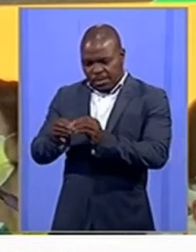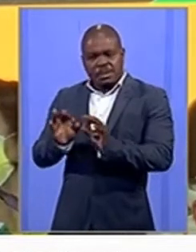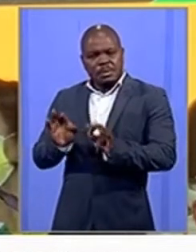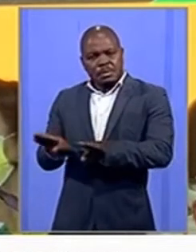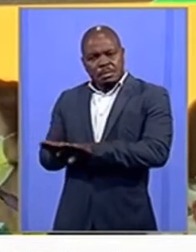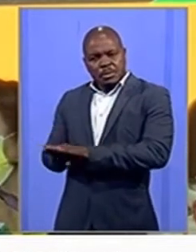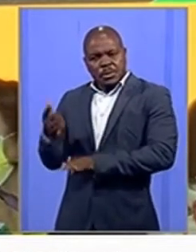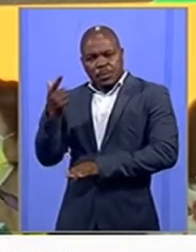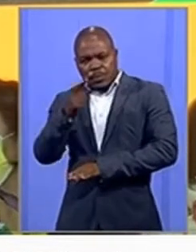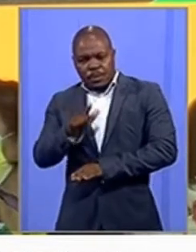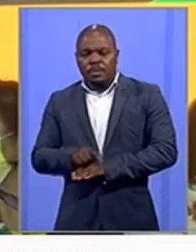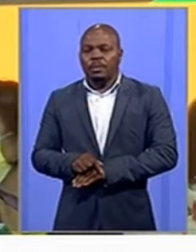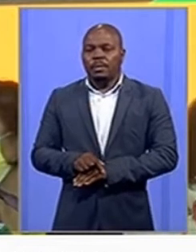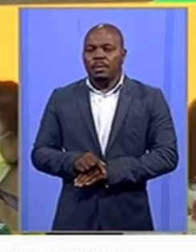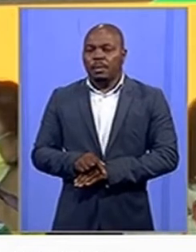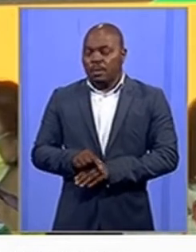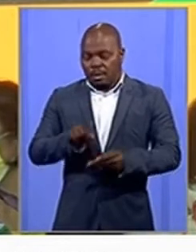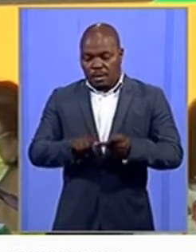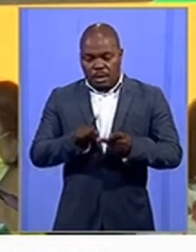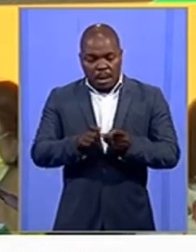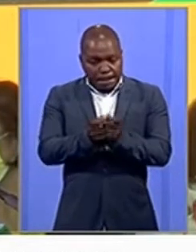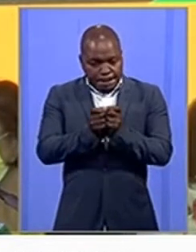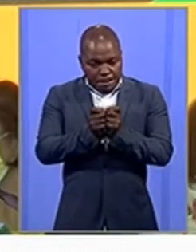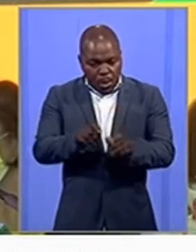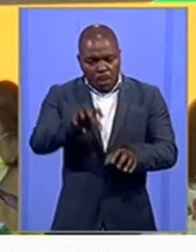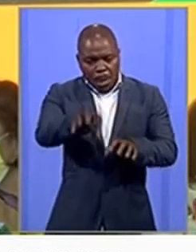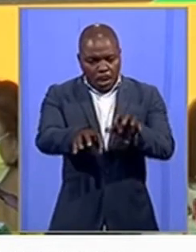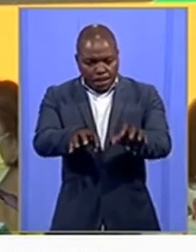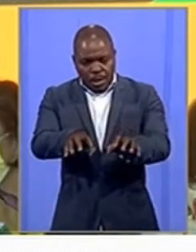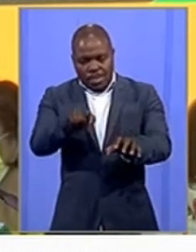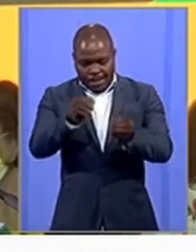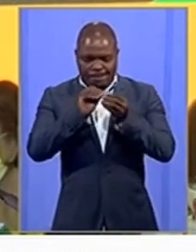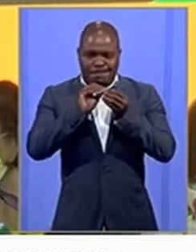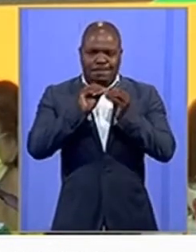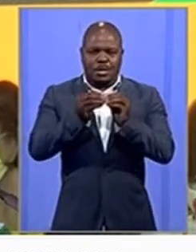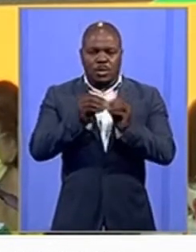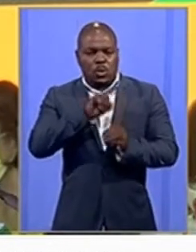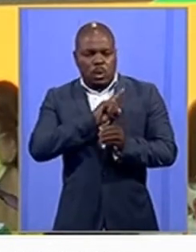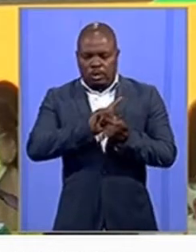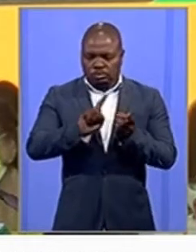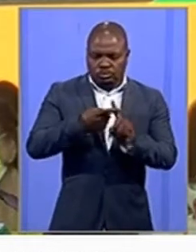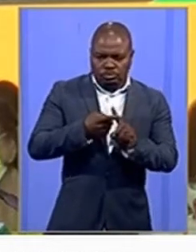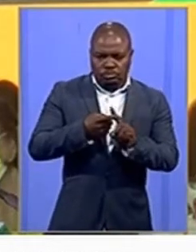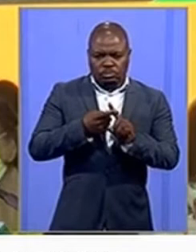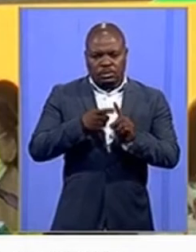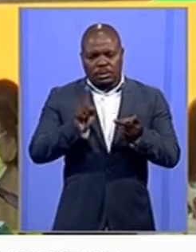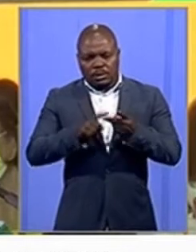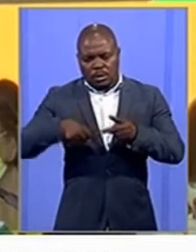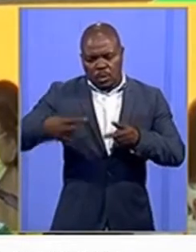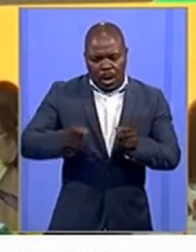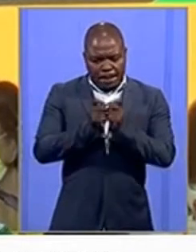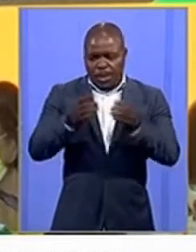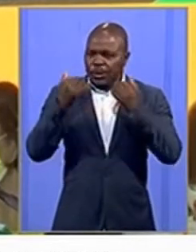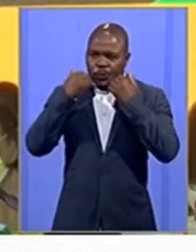and potholes that occur must be filled to avoid accidents and burst tires of